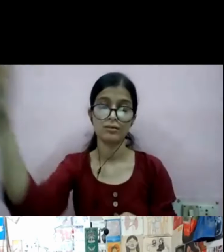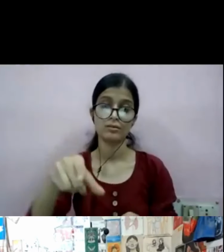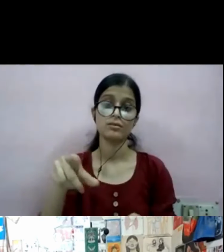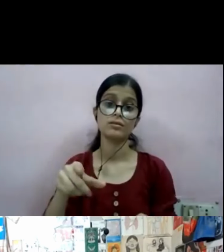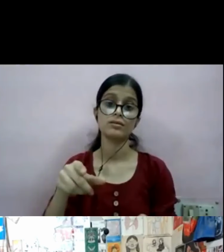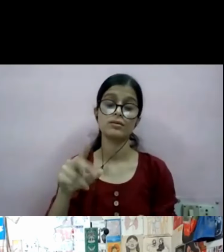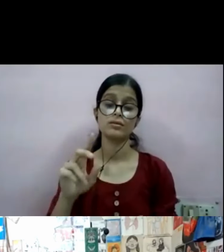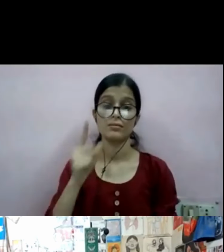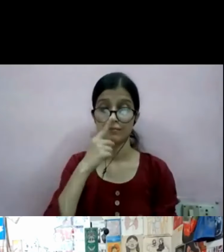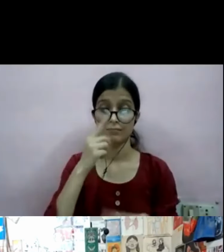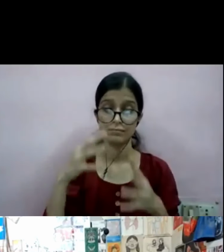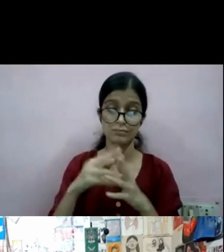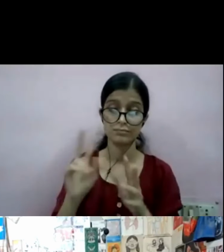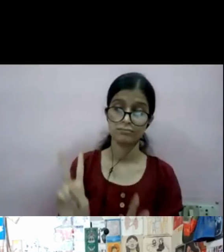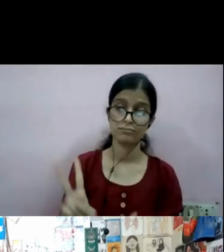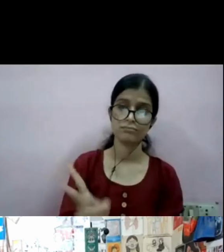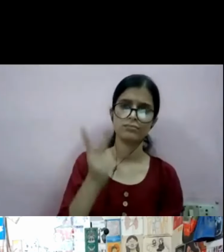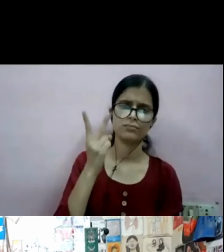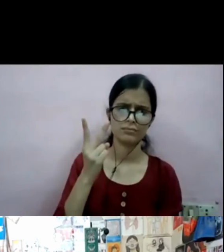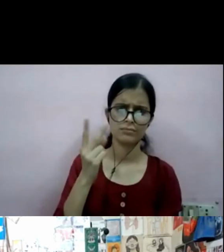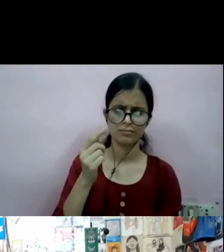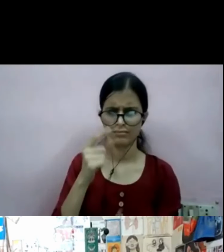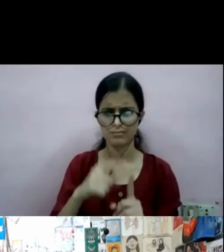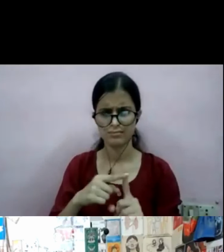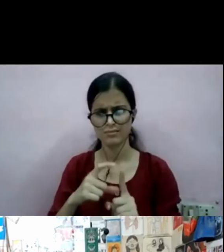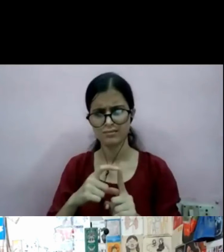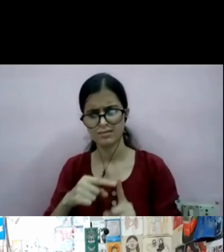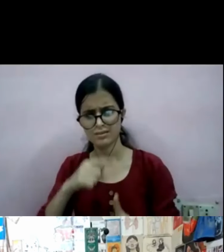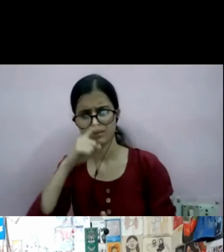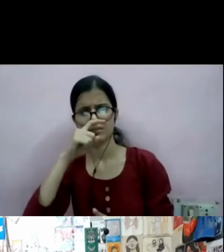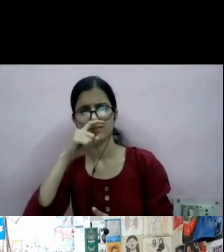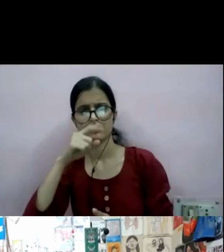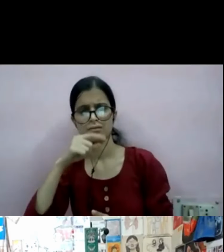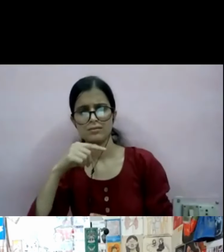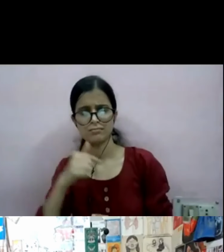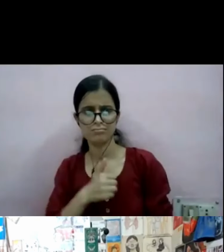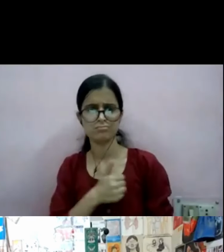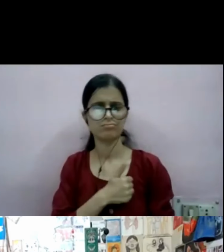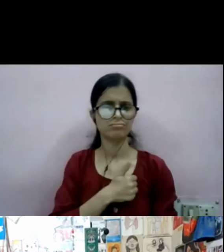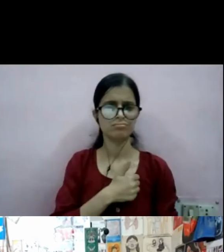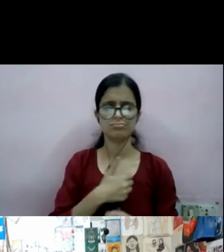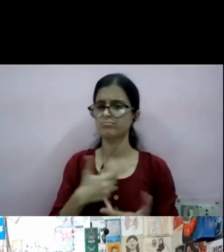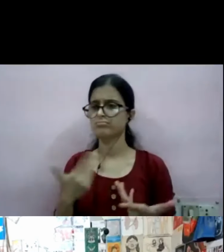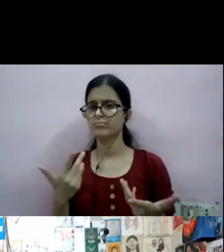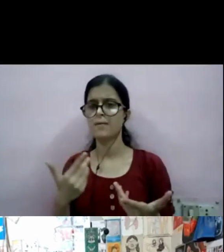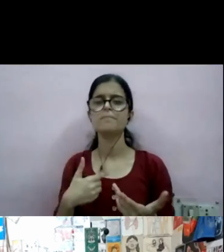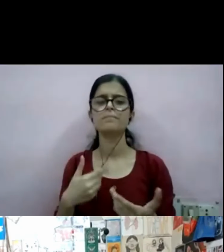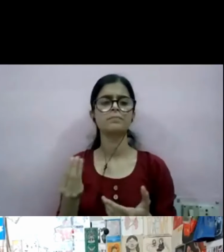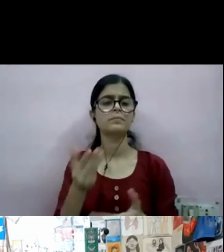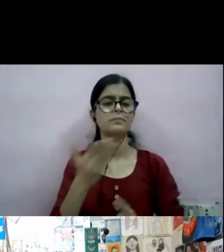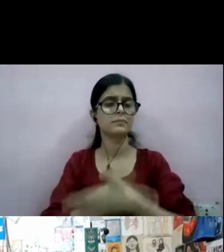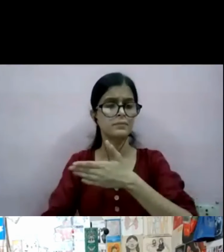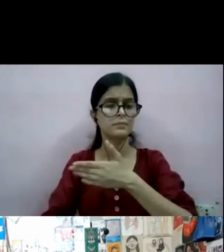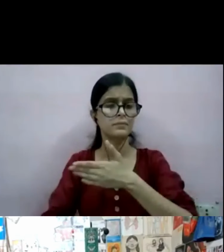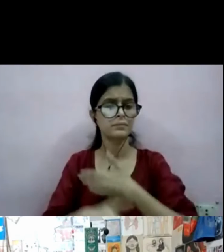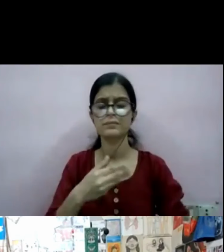any semblance of dignity or resistance. And disabled women are thus placed either in the plane